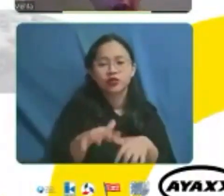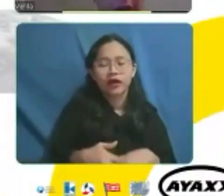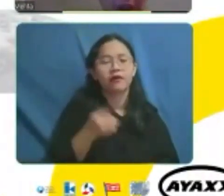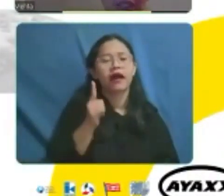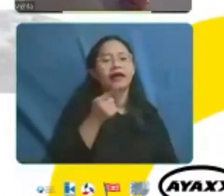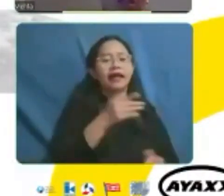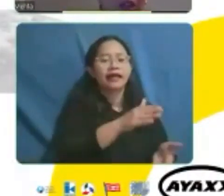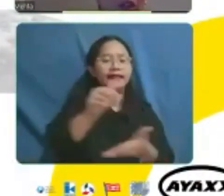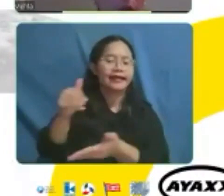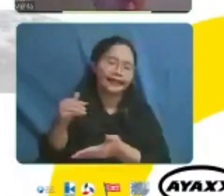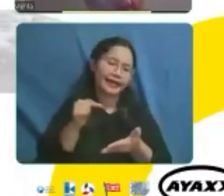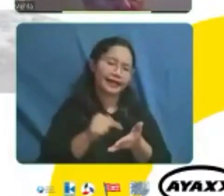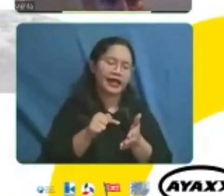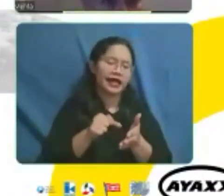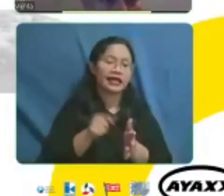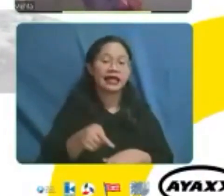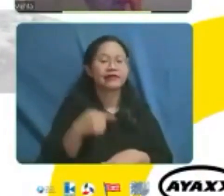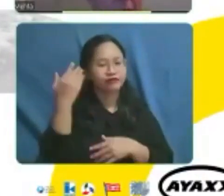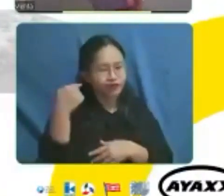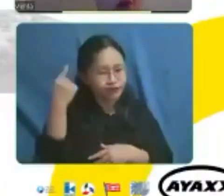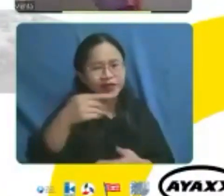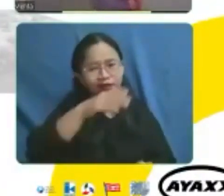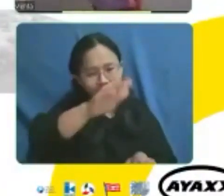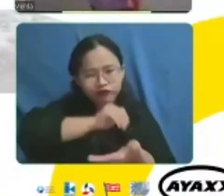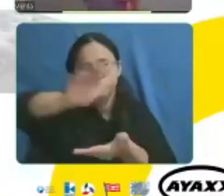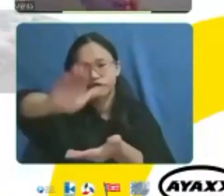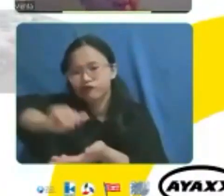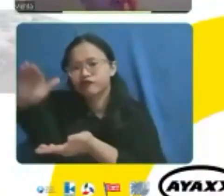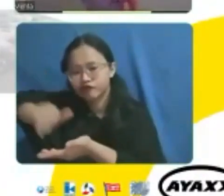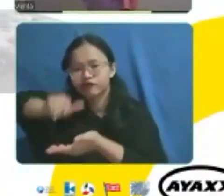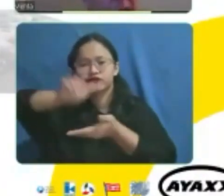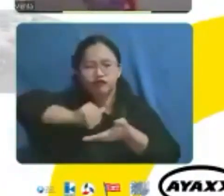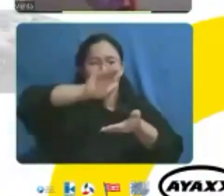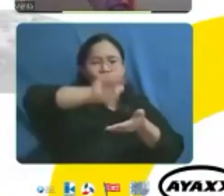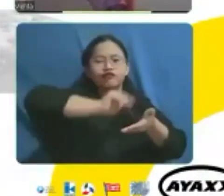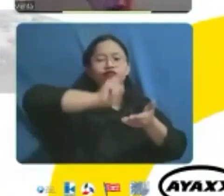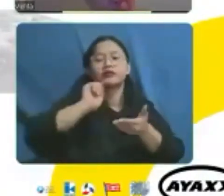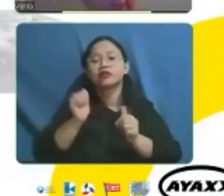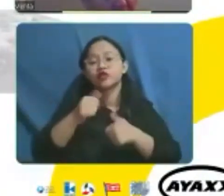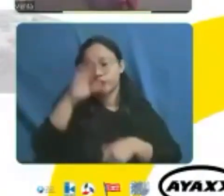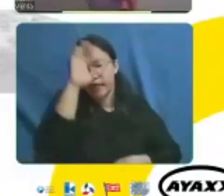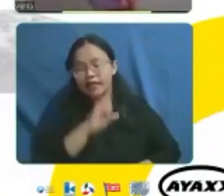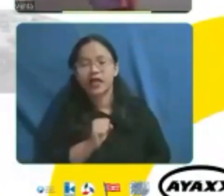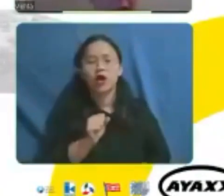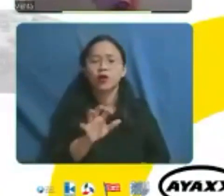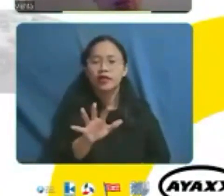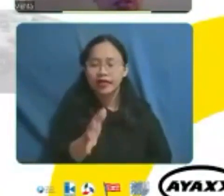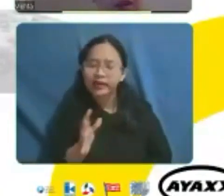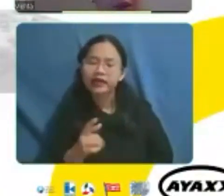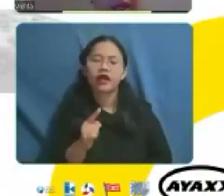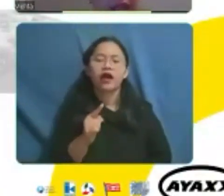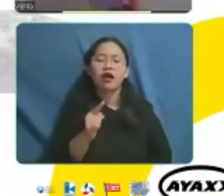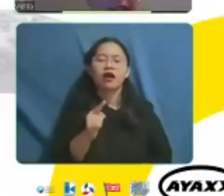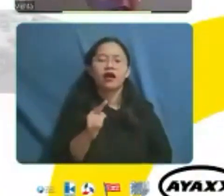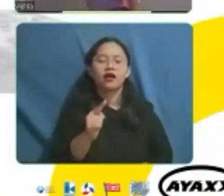dollar invested to reduce emissions, how much public health benefit are we likely to get in return? And so you